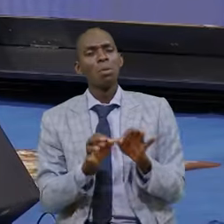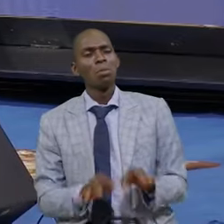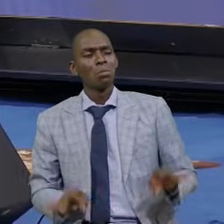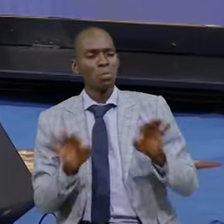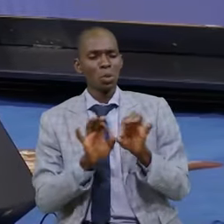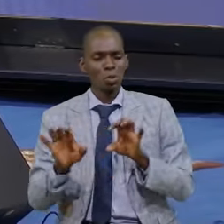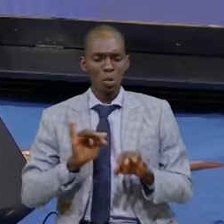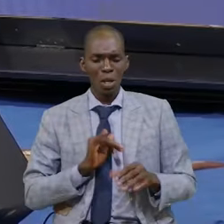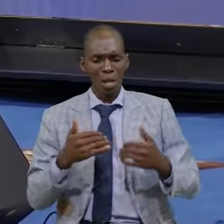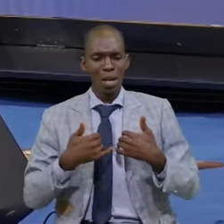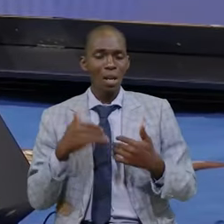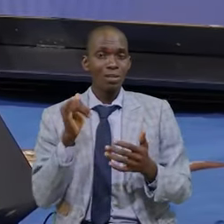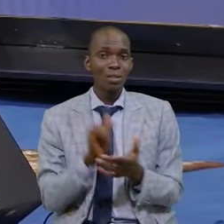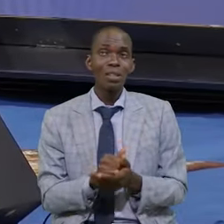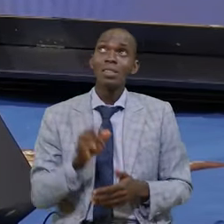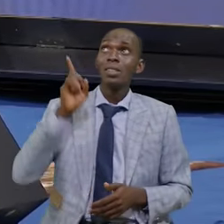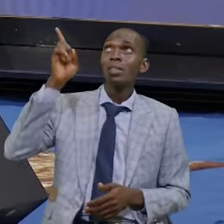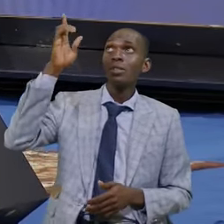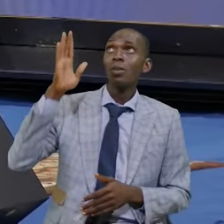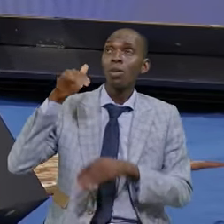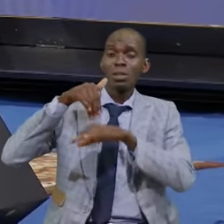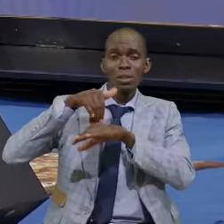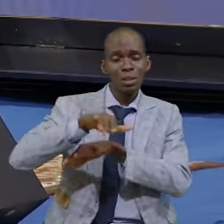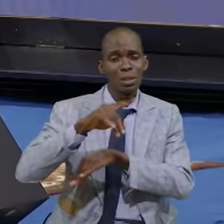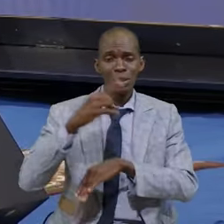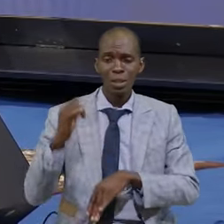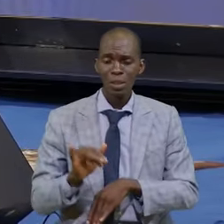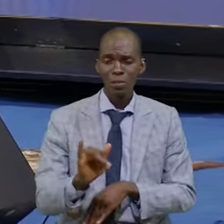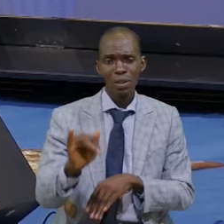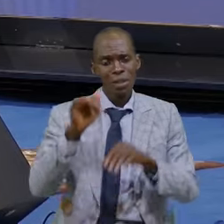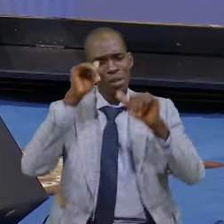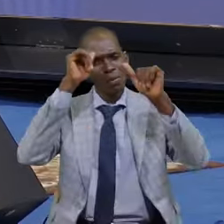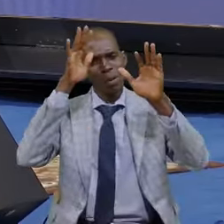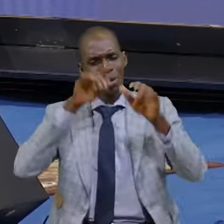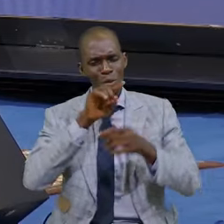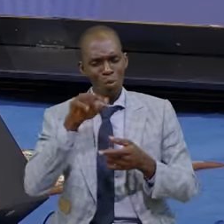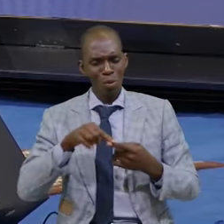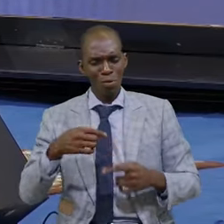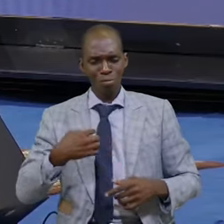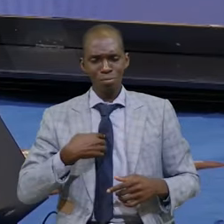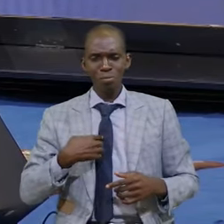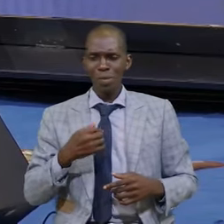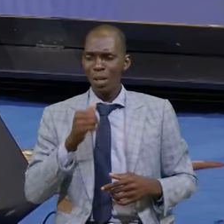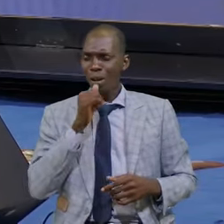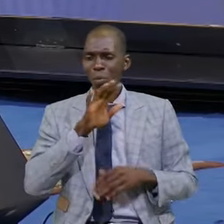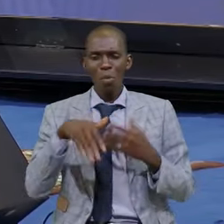send the everlasting Father? When I am all